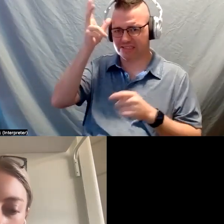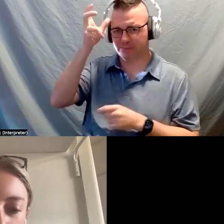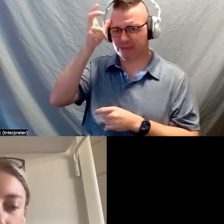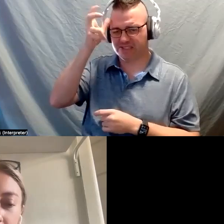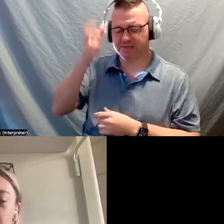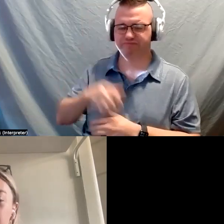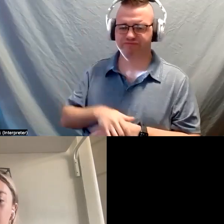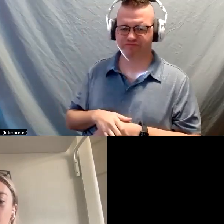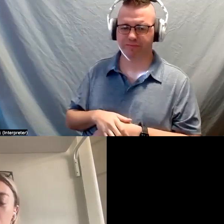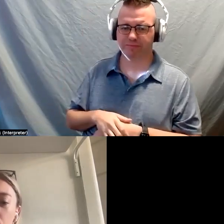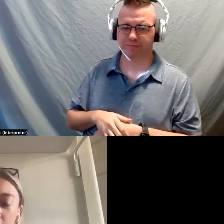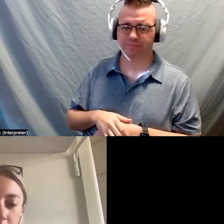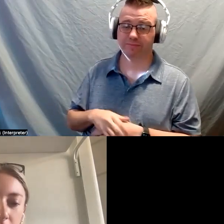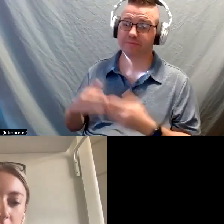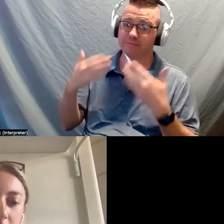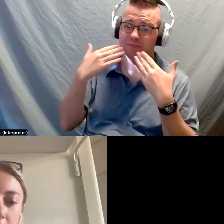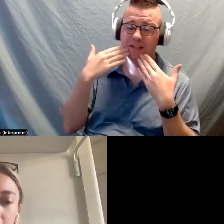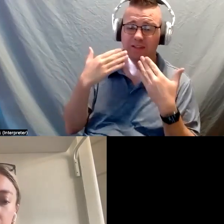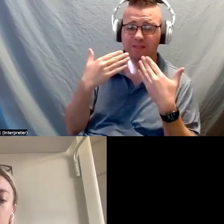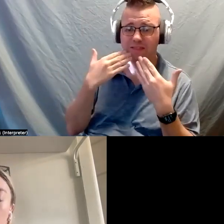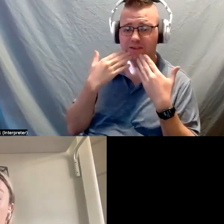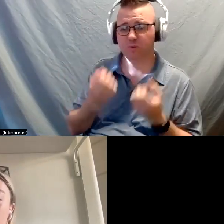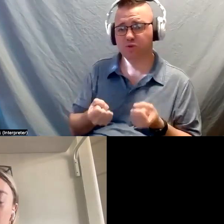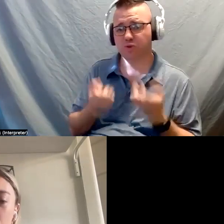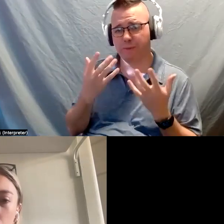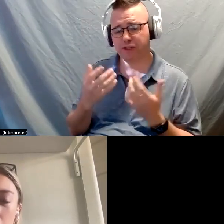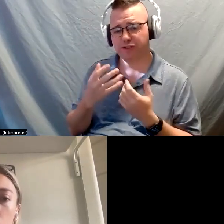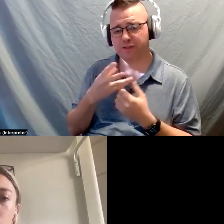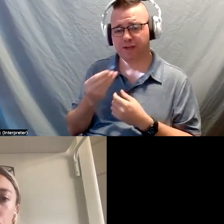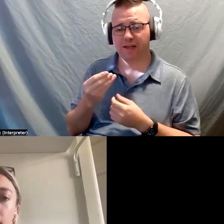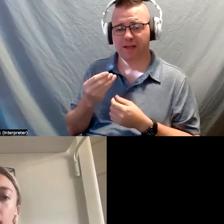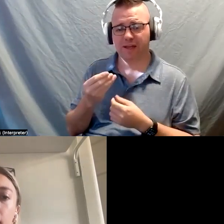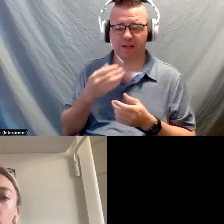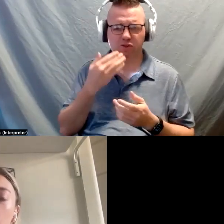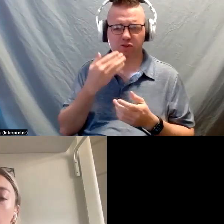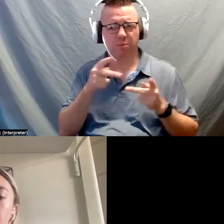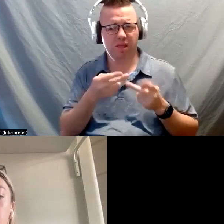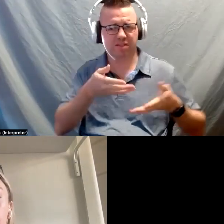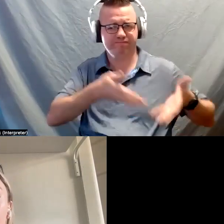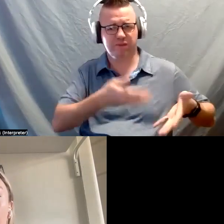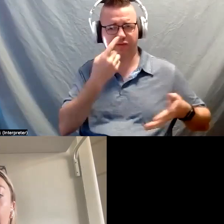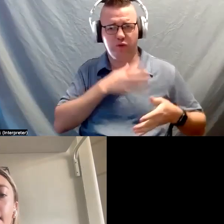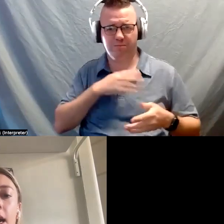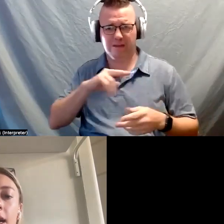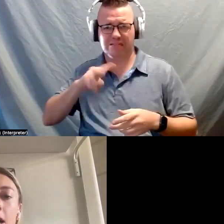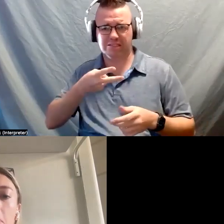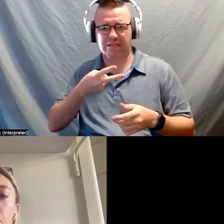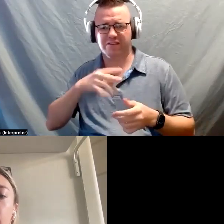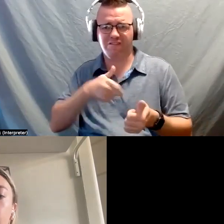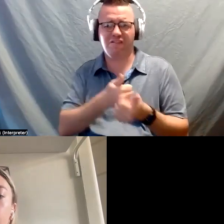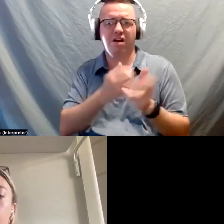Thank you so much, and I think that's a great place to leave off for my follow-up question. I just wanted to ask